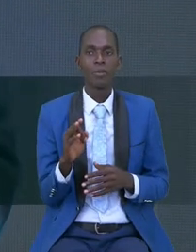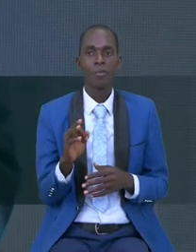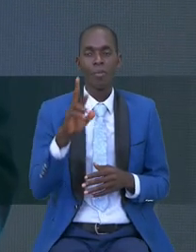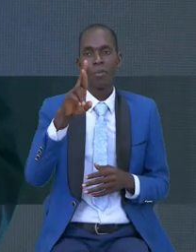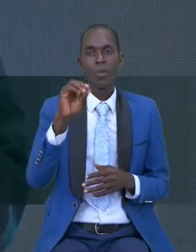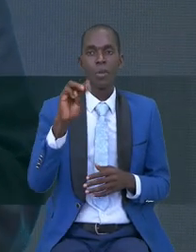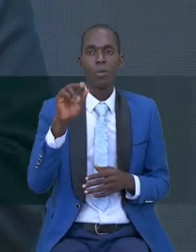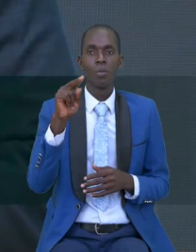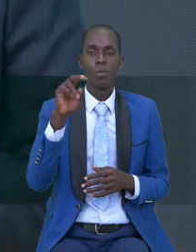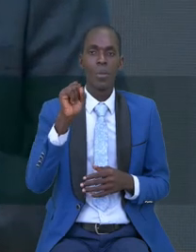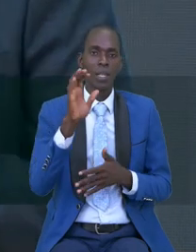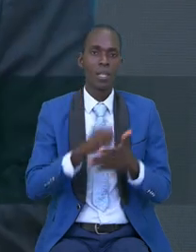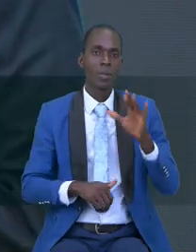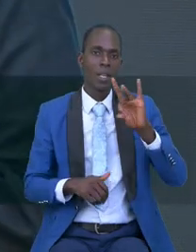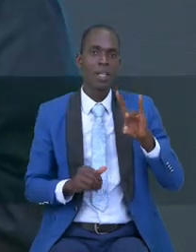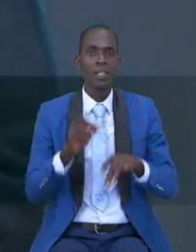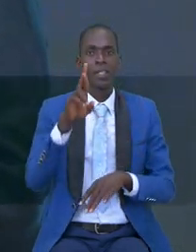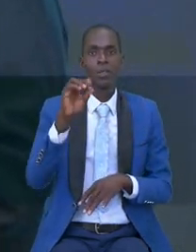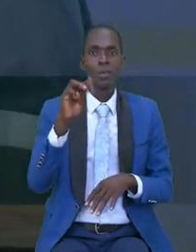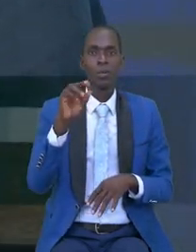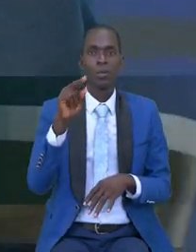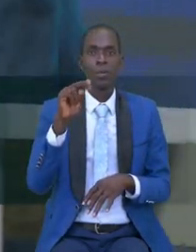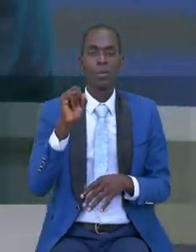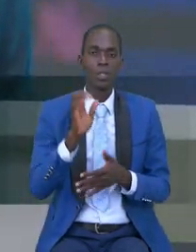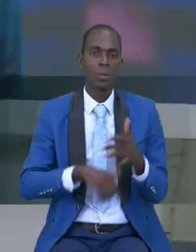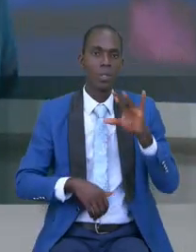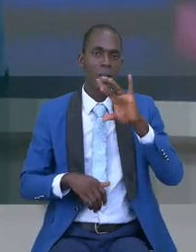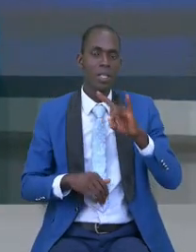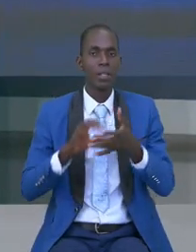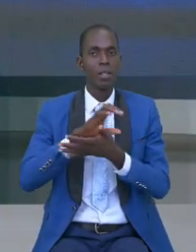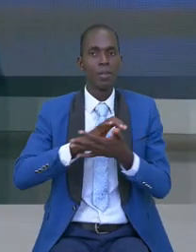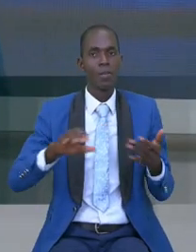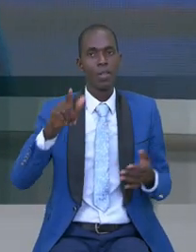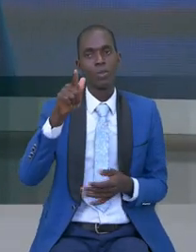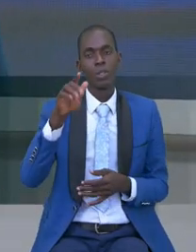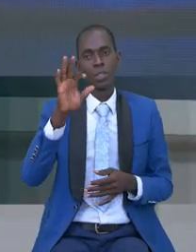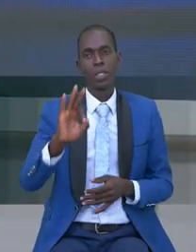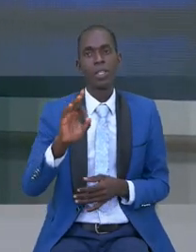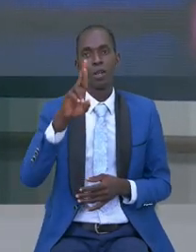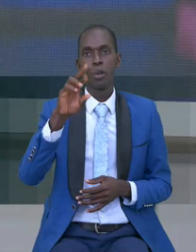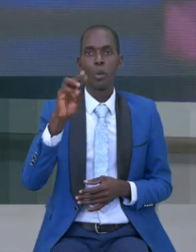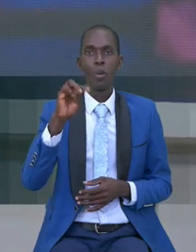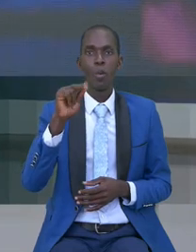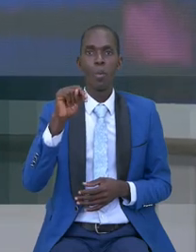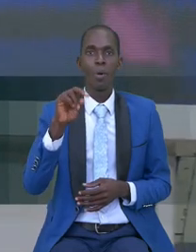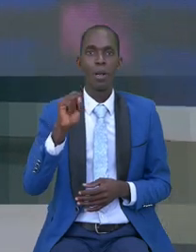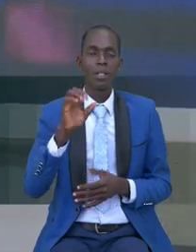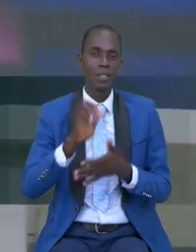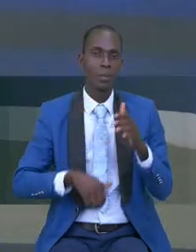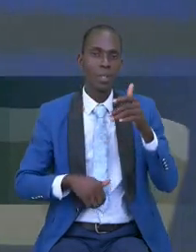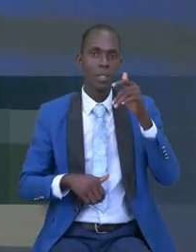Romans chapter 8, reading from verse 29. Romans chapter 8, verse